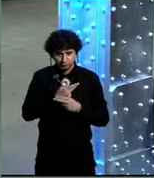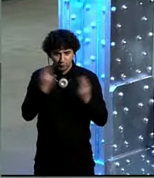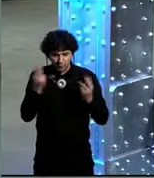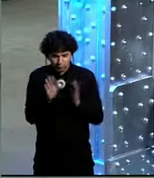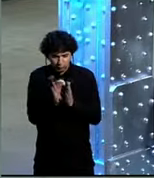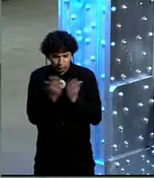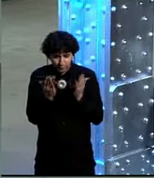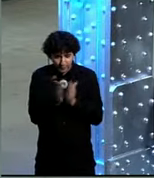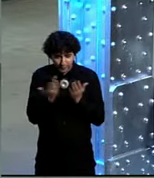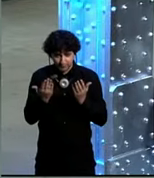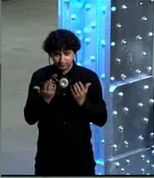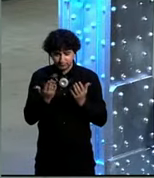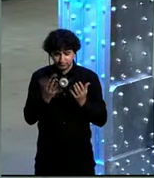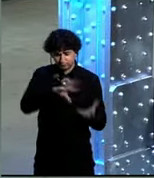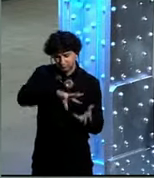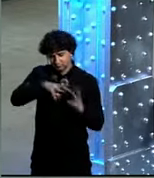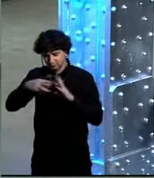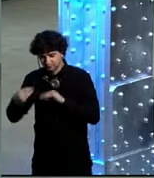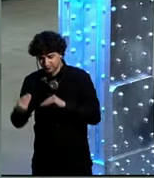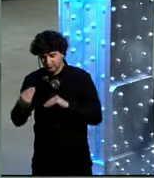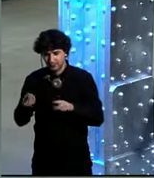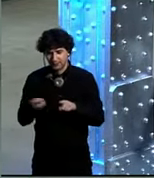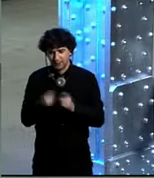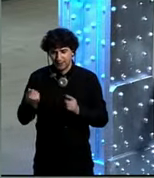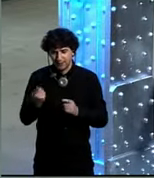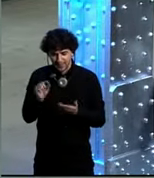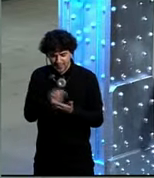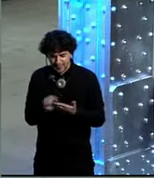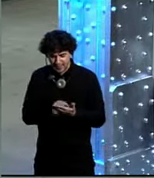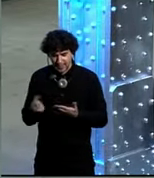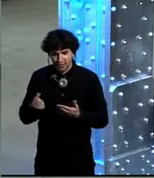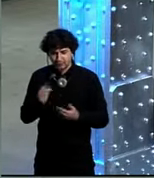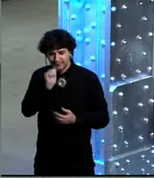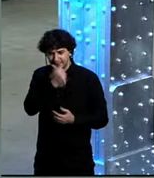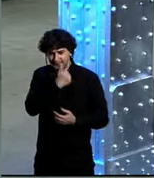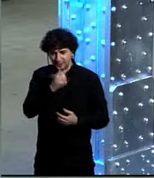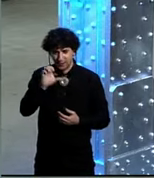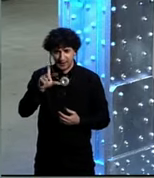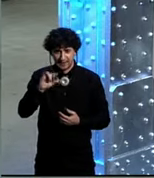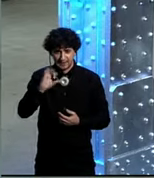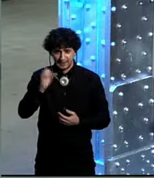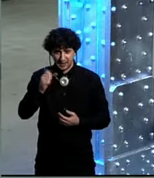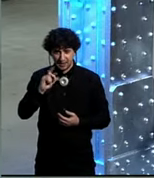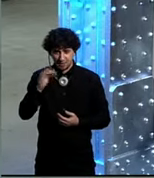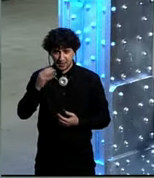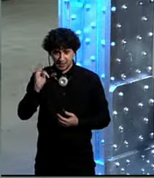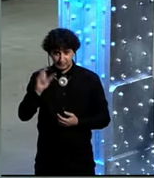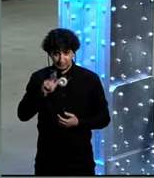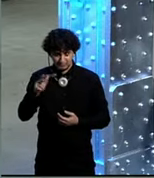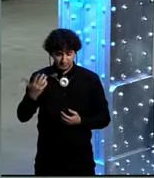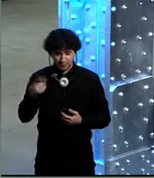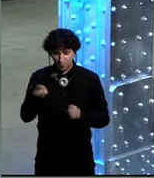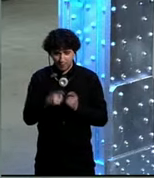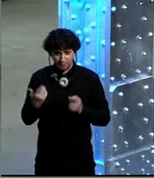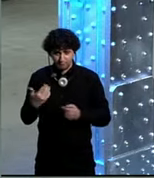Diary of Lizzie Bennet, which retells the series as journal entries. So you have a classic book that